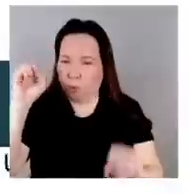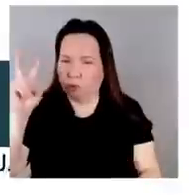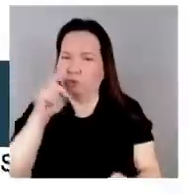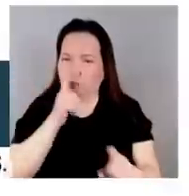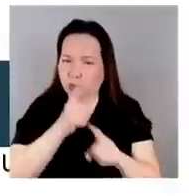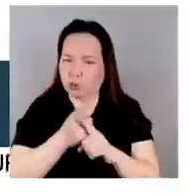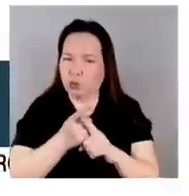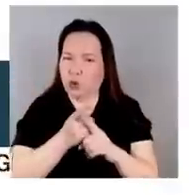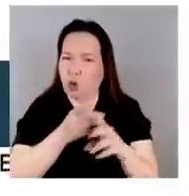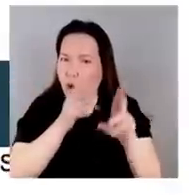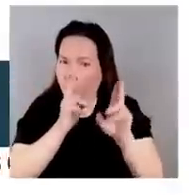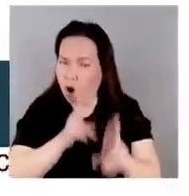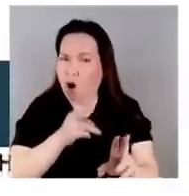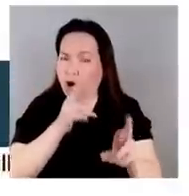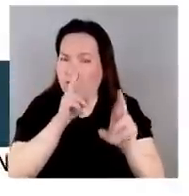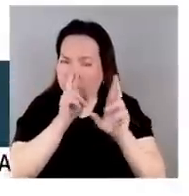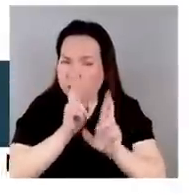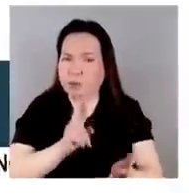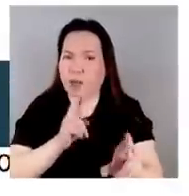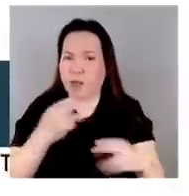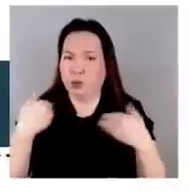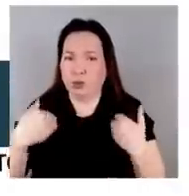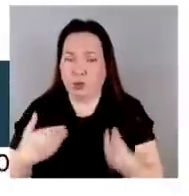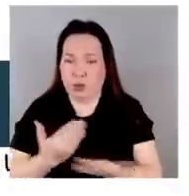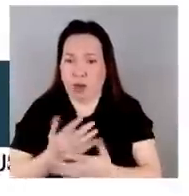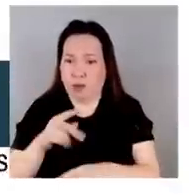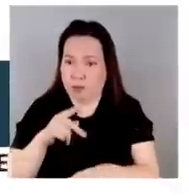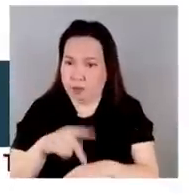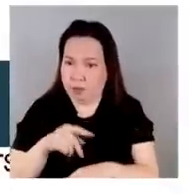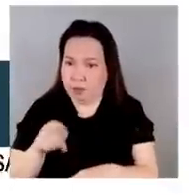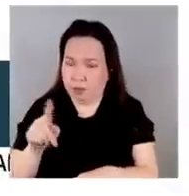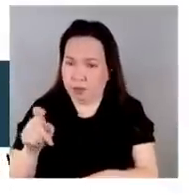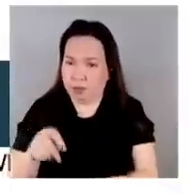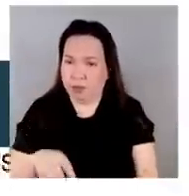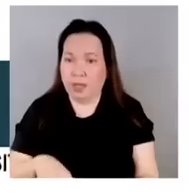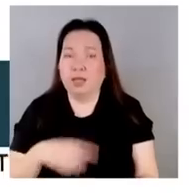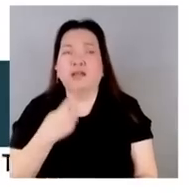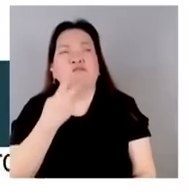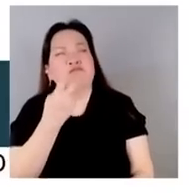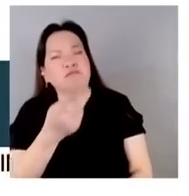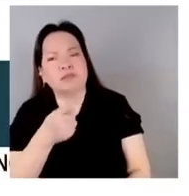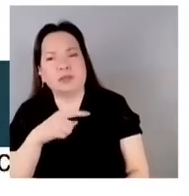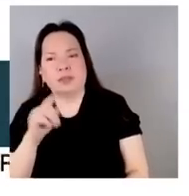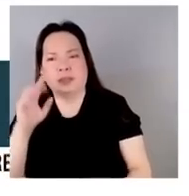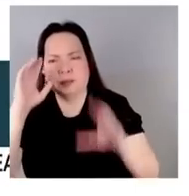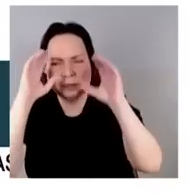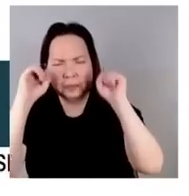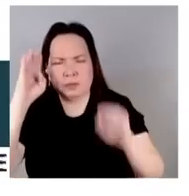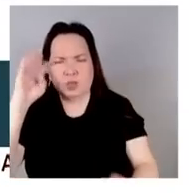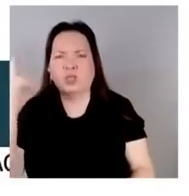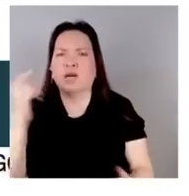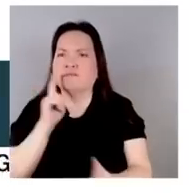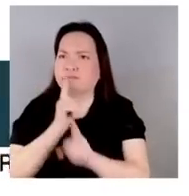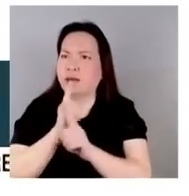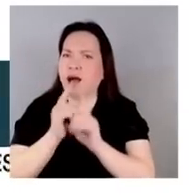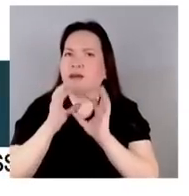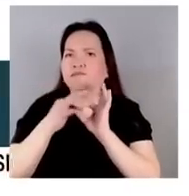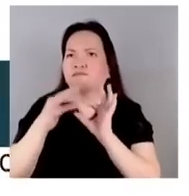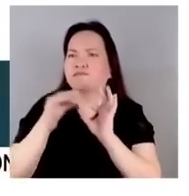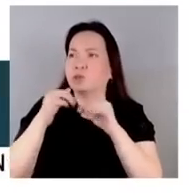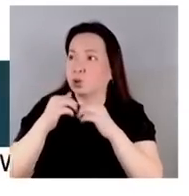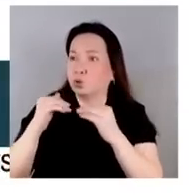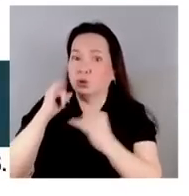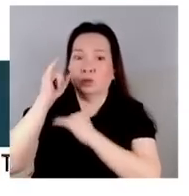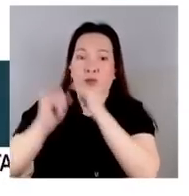country as we speak? Well, I think, you know, we see the Marcos administration saying a lot of the right things at the international level. We